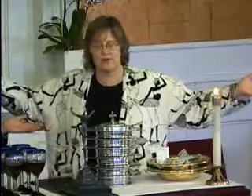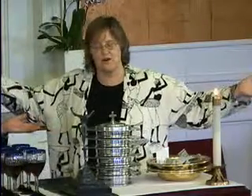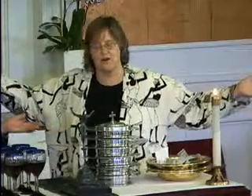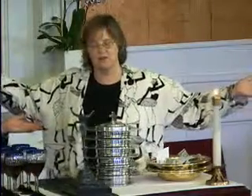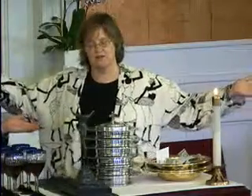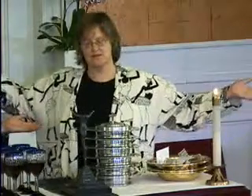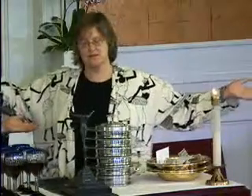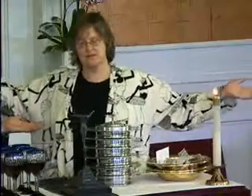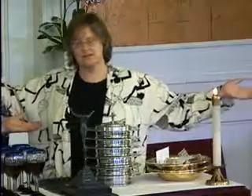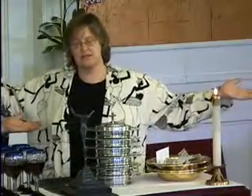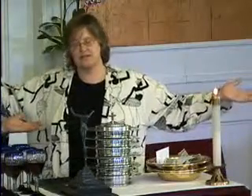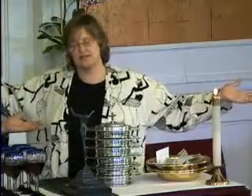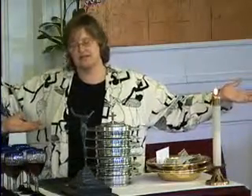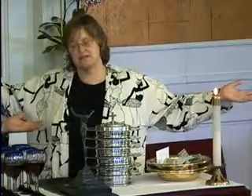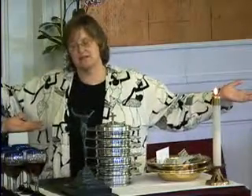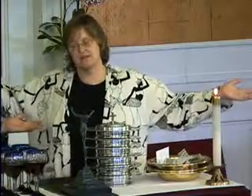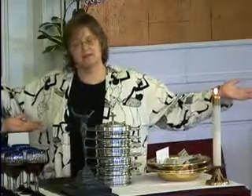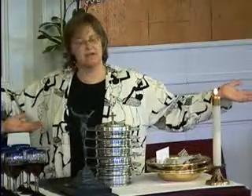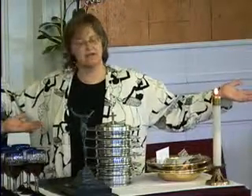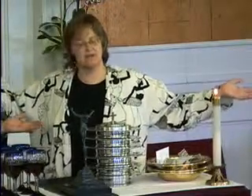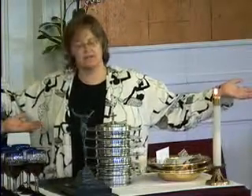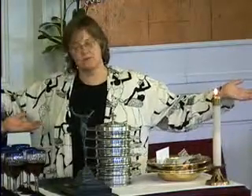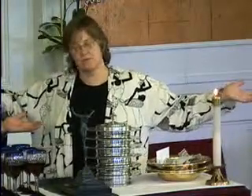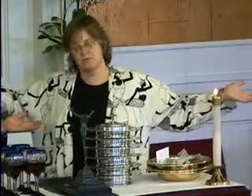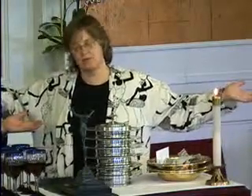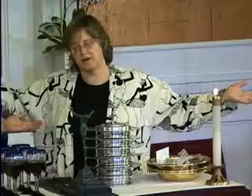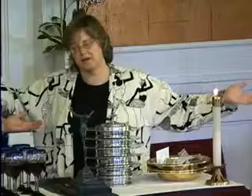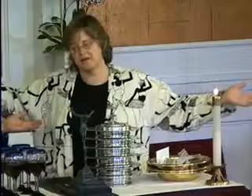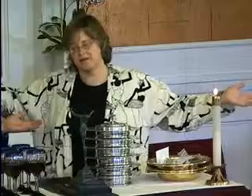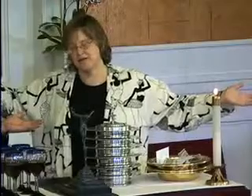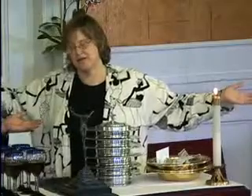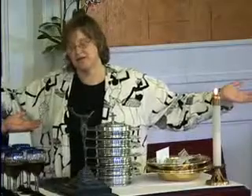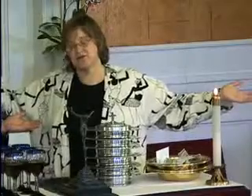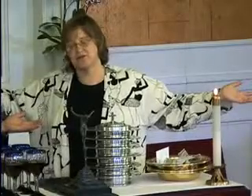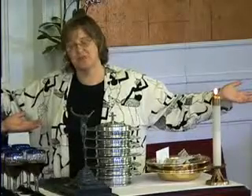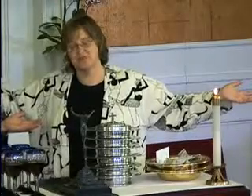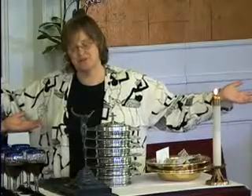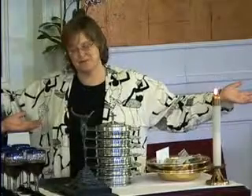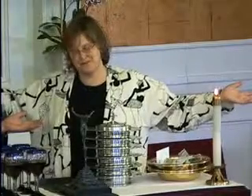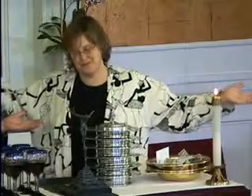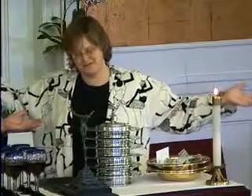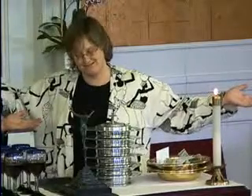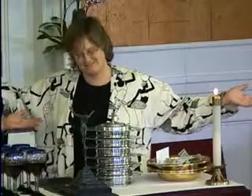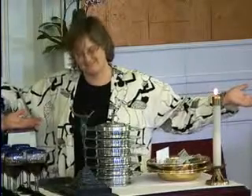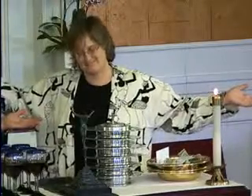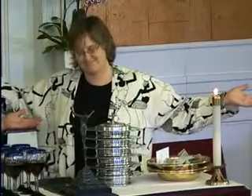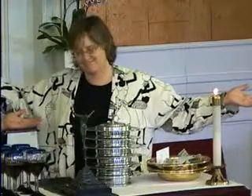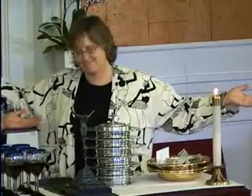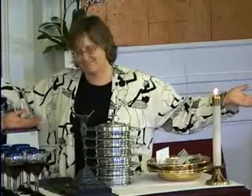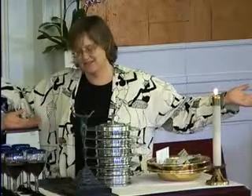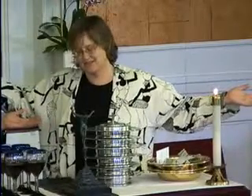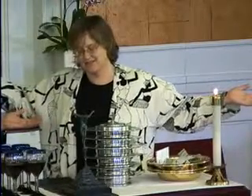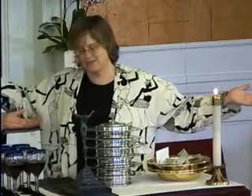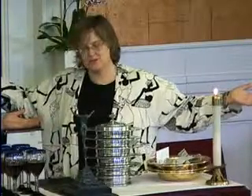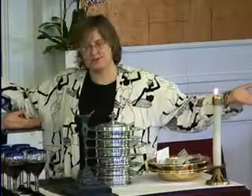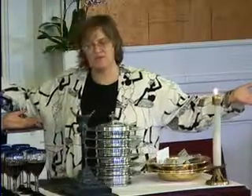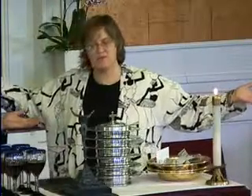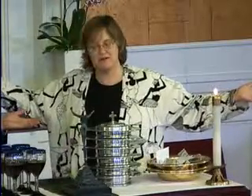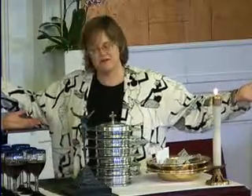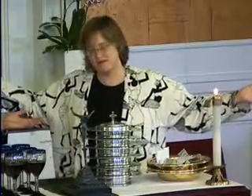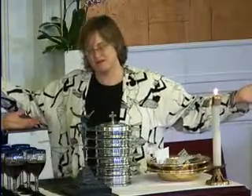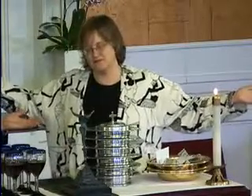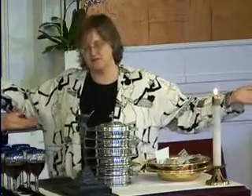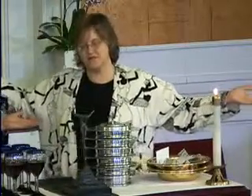we are called indeed to be cared for by the Good Shepherd, to